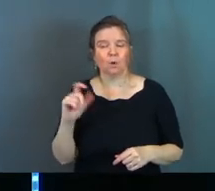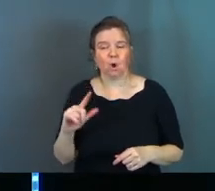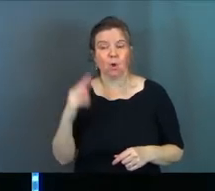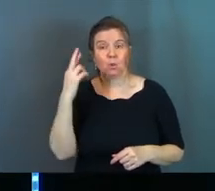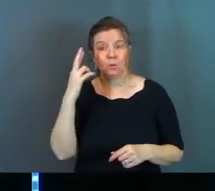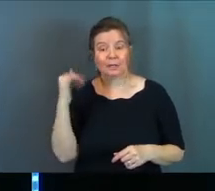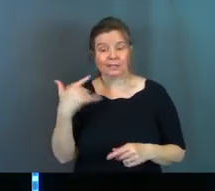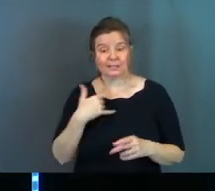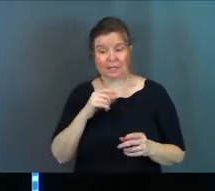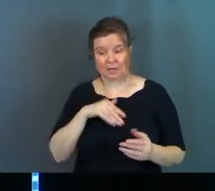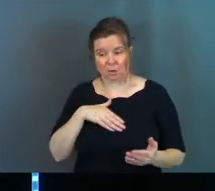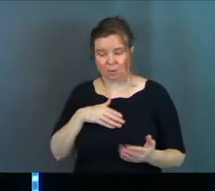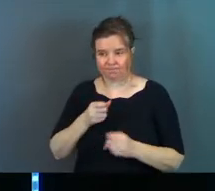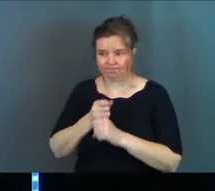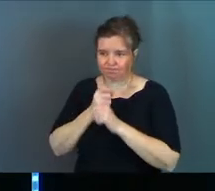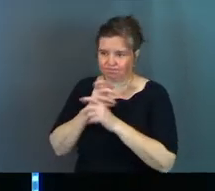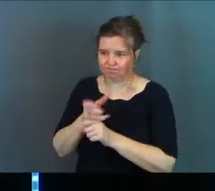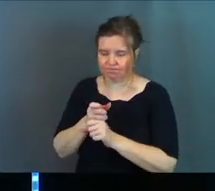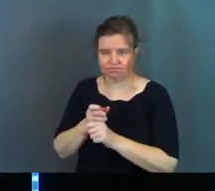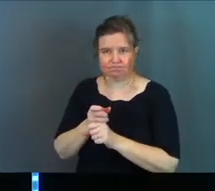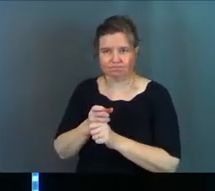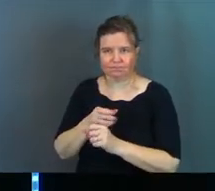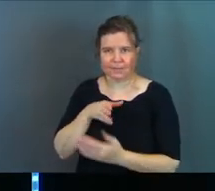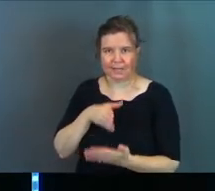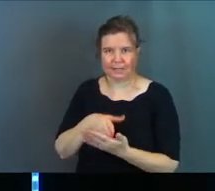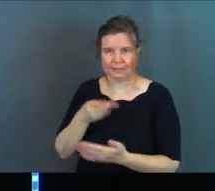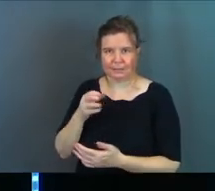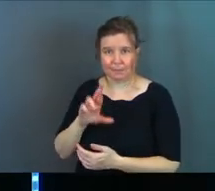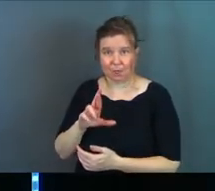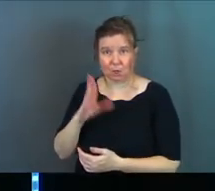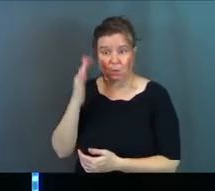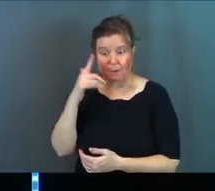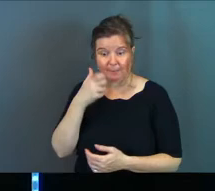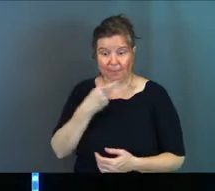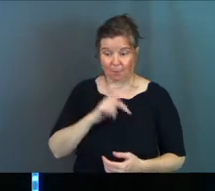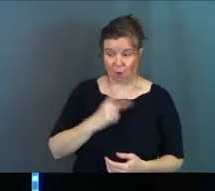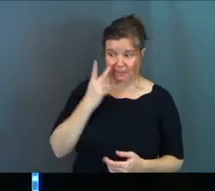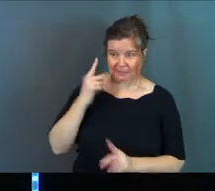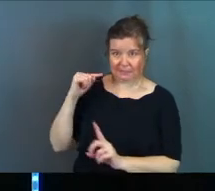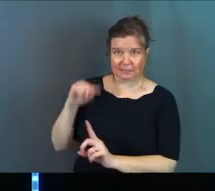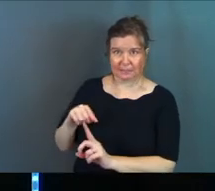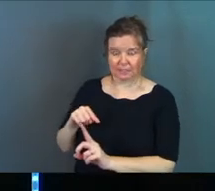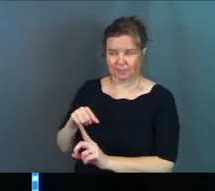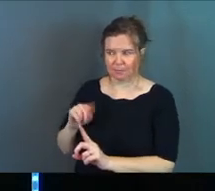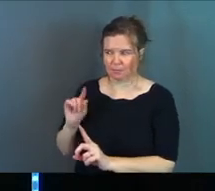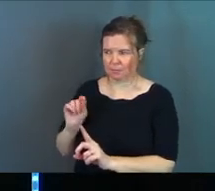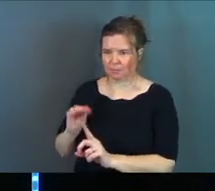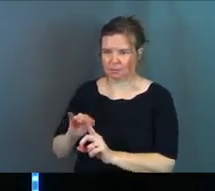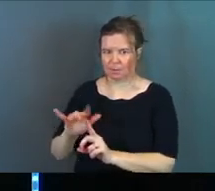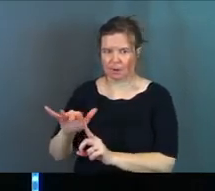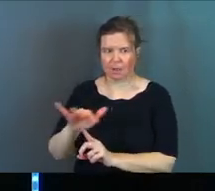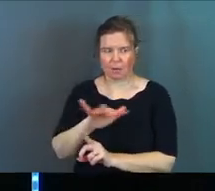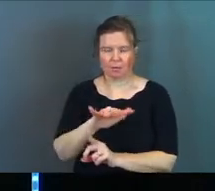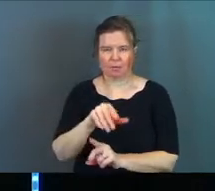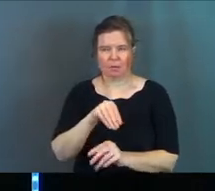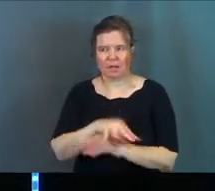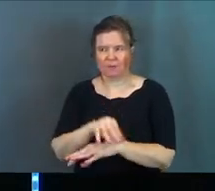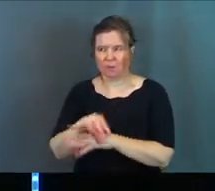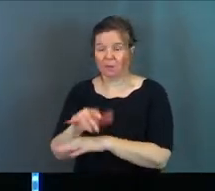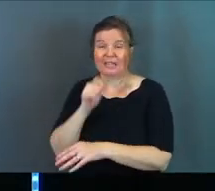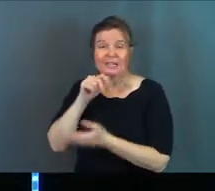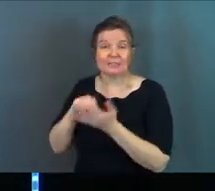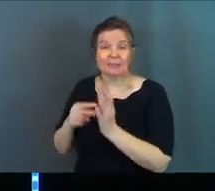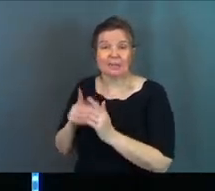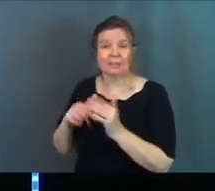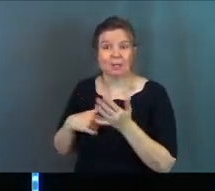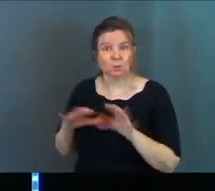Paul, the reason he's going to come against Peter so strong here, you need to know this, is because Paul sees him poisoning this church. He doesn't mean